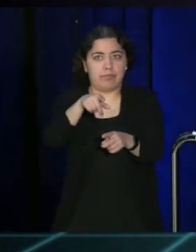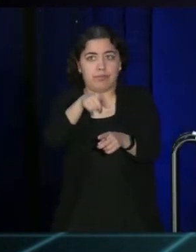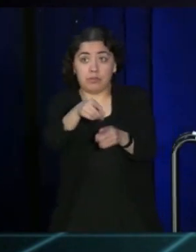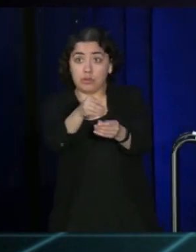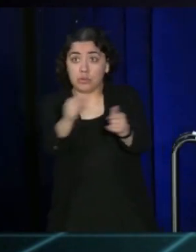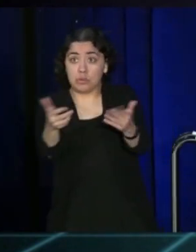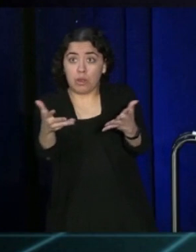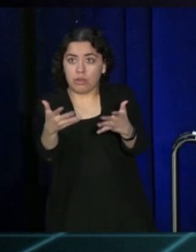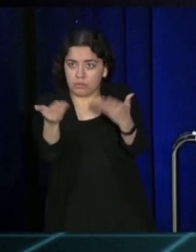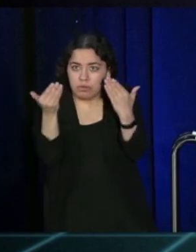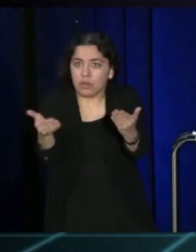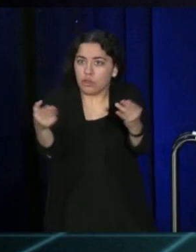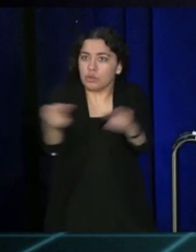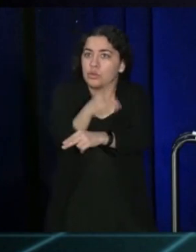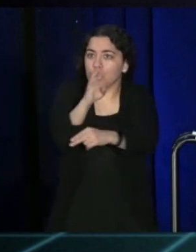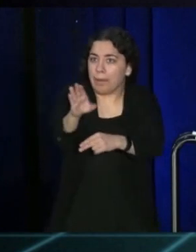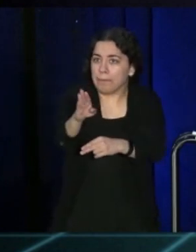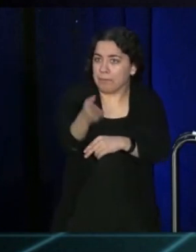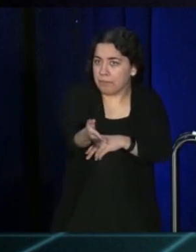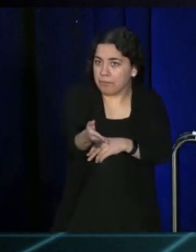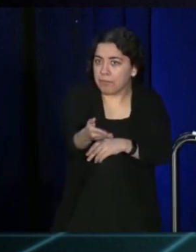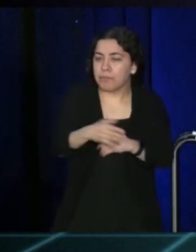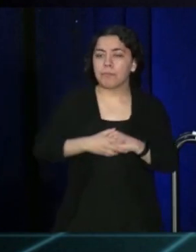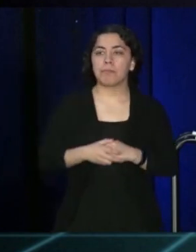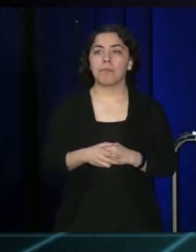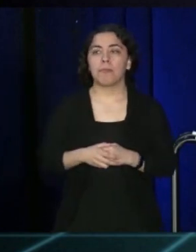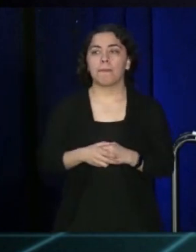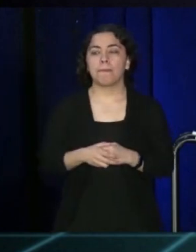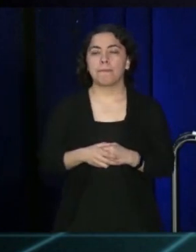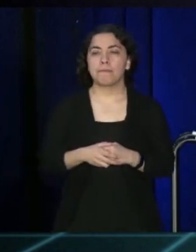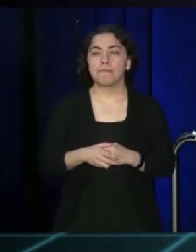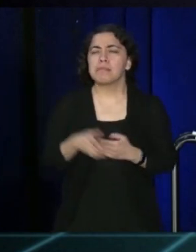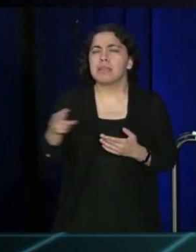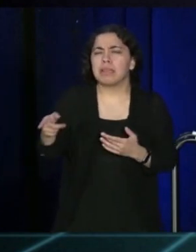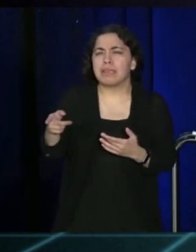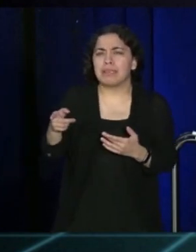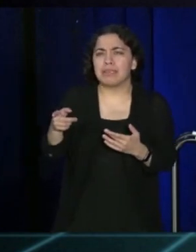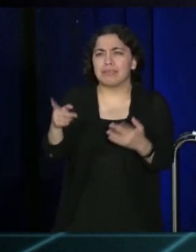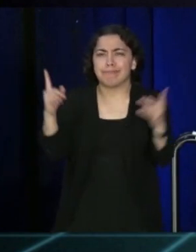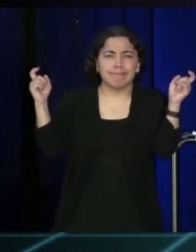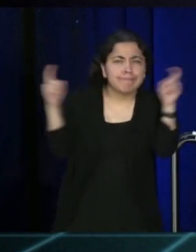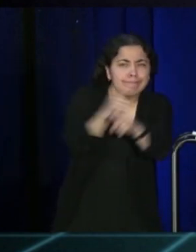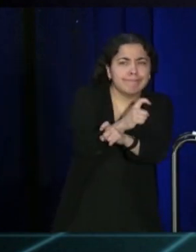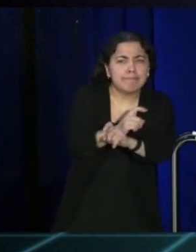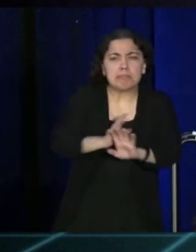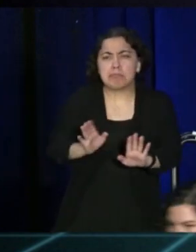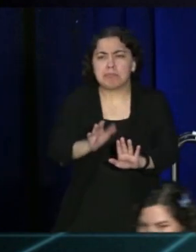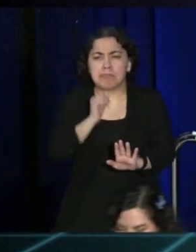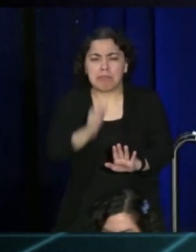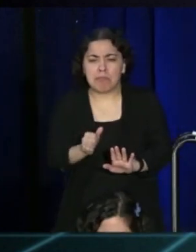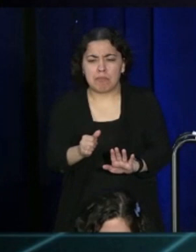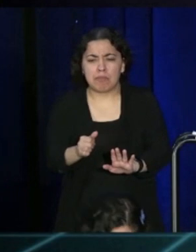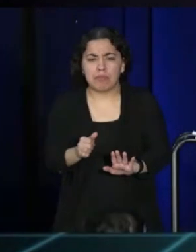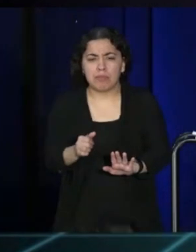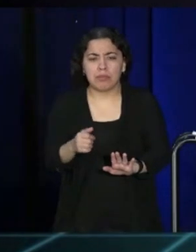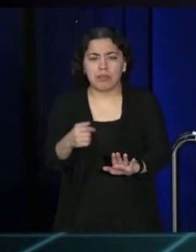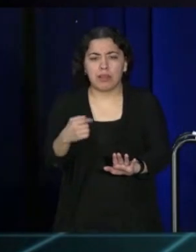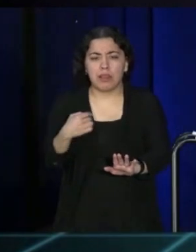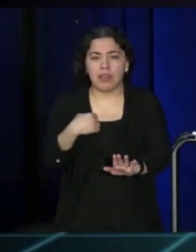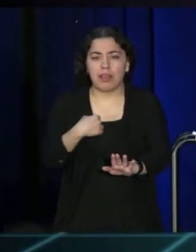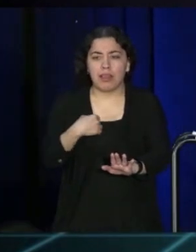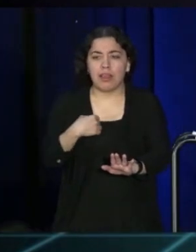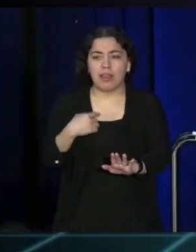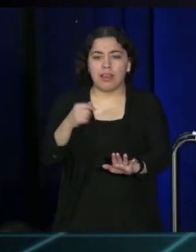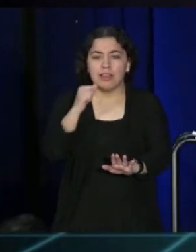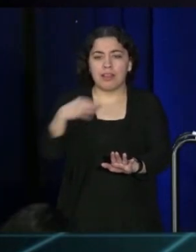problem. And so, again, this isn't rocket science. I didn't even apply to work at Google. I